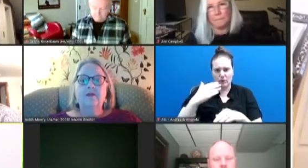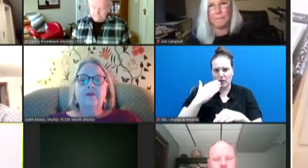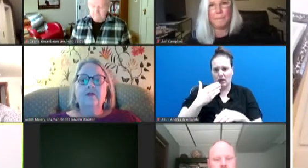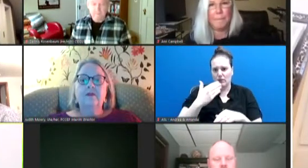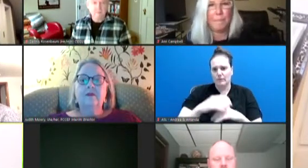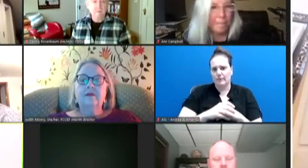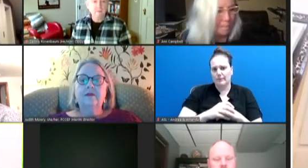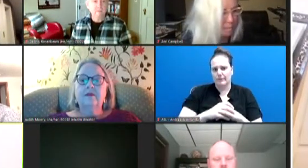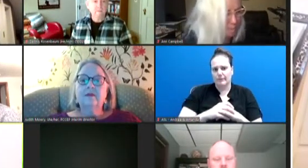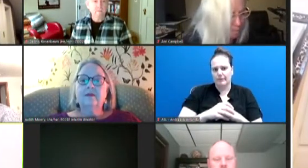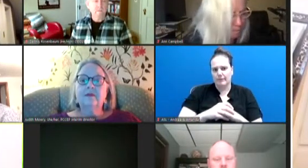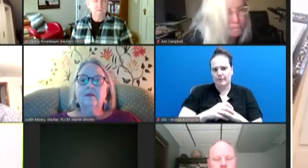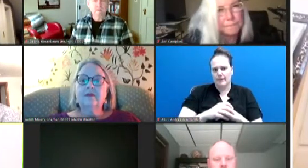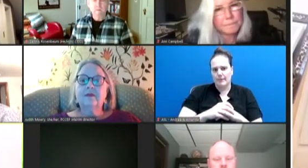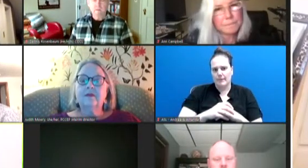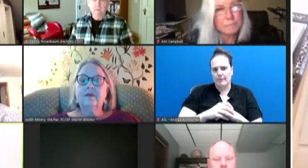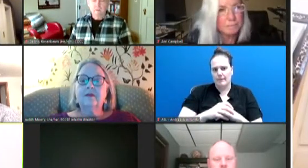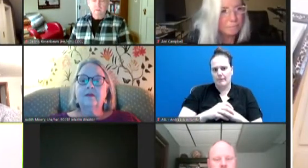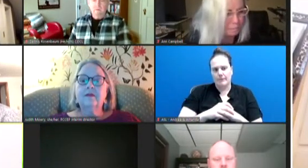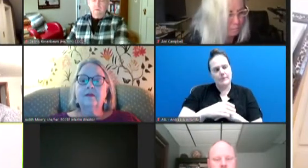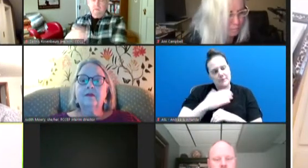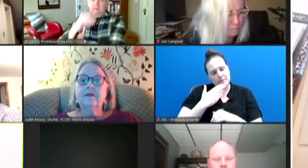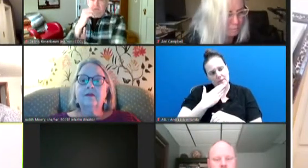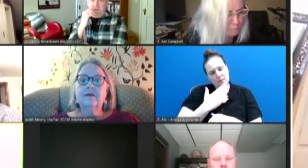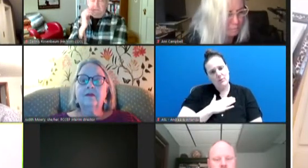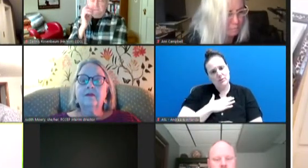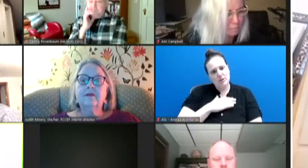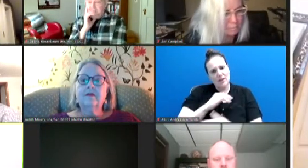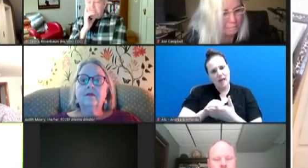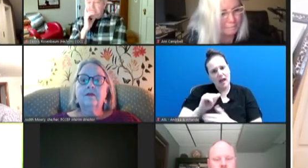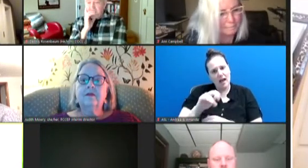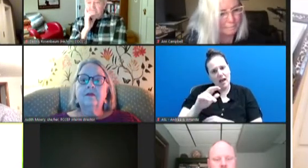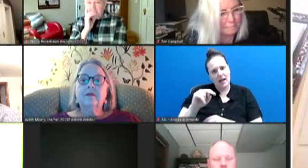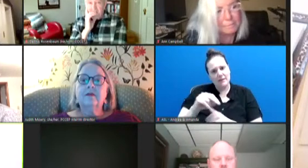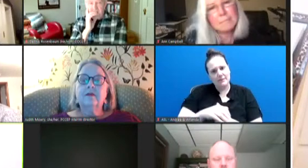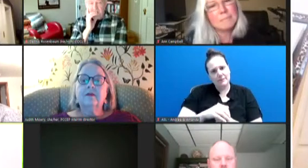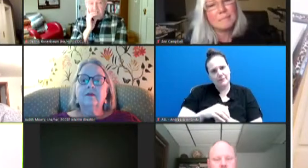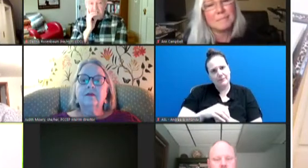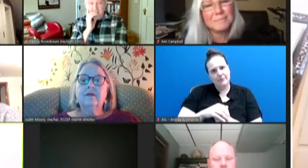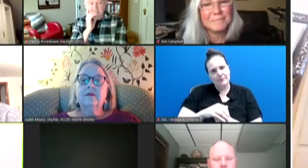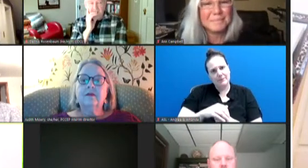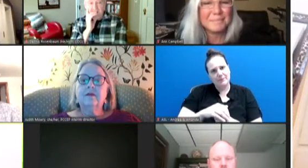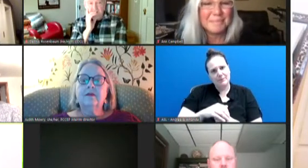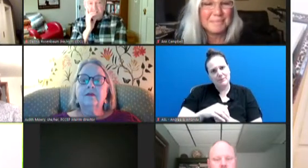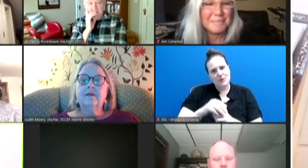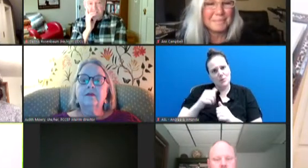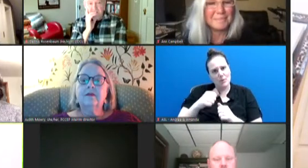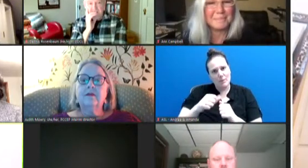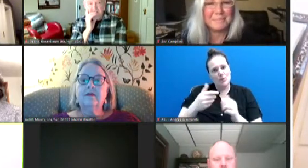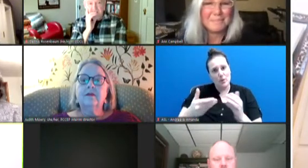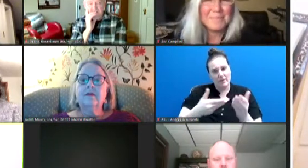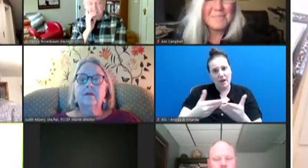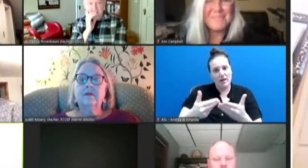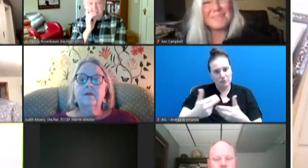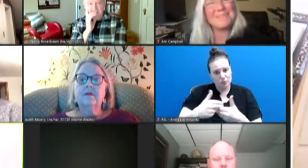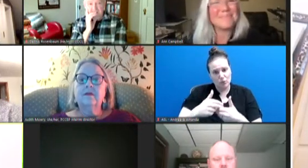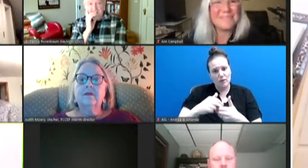Anne. And also, I appreciate you. Also, let's remember you invited me to be on